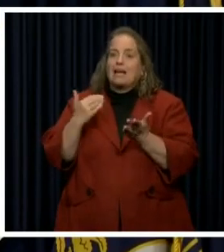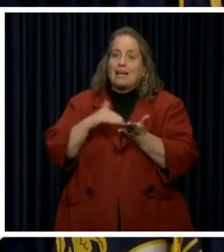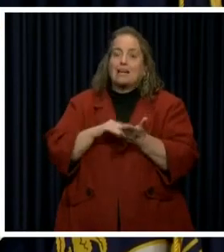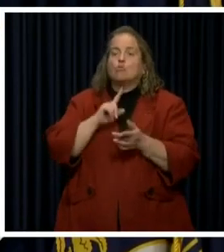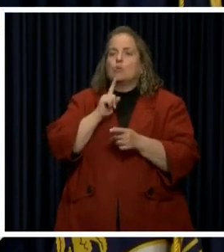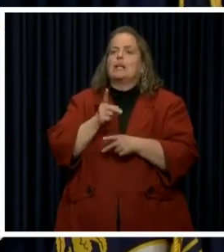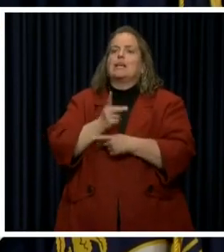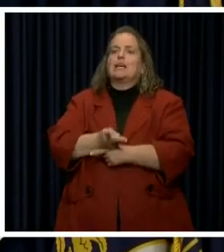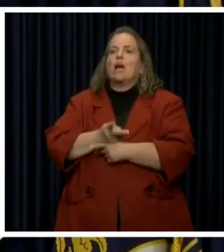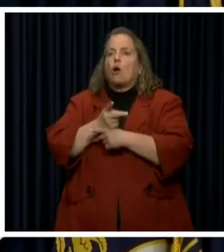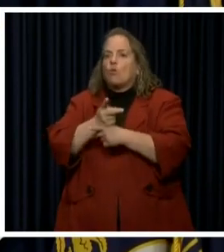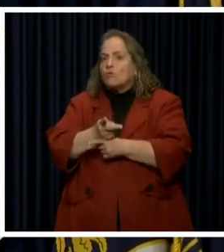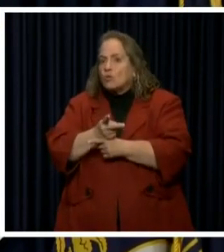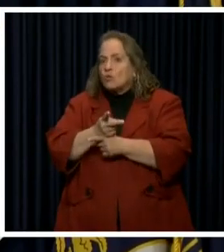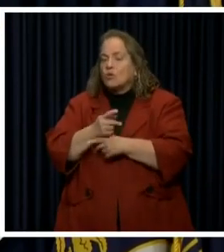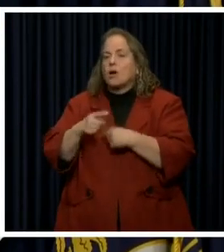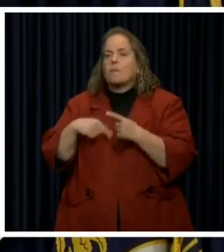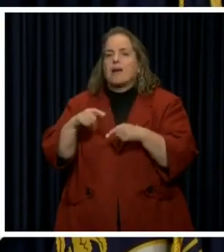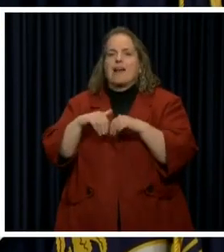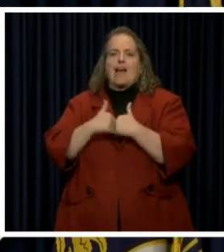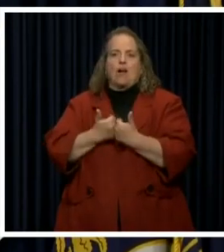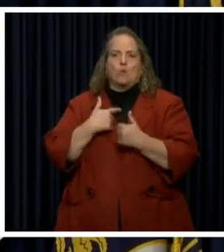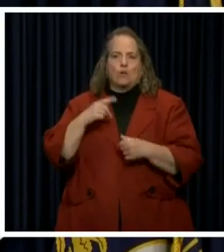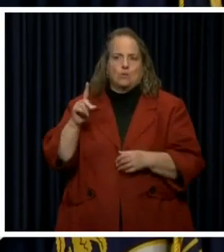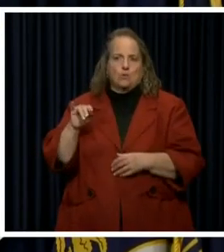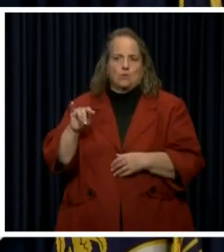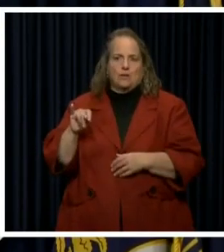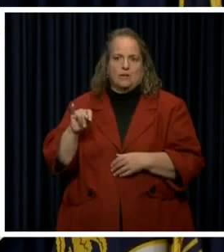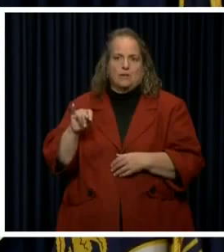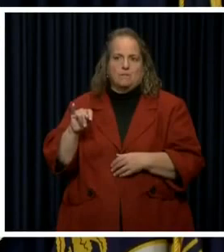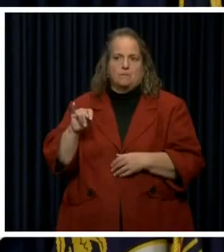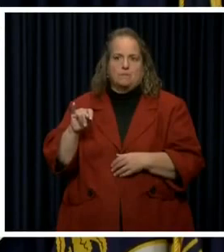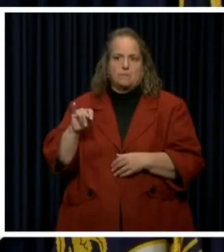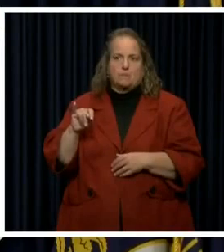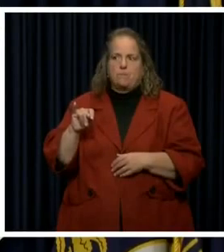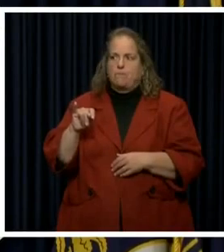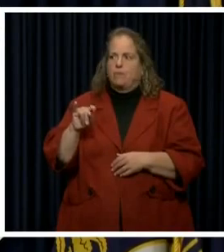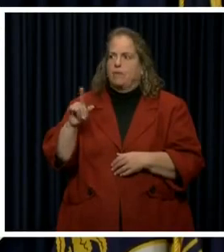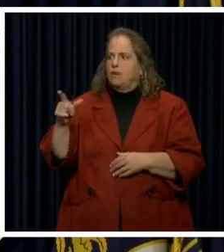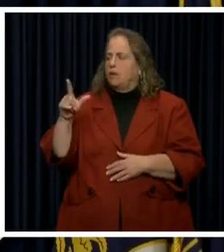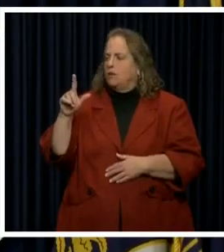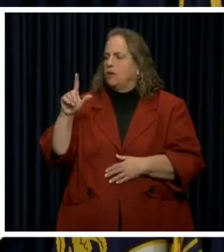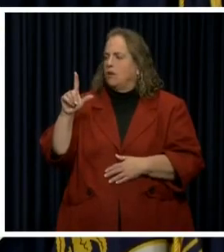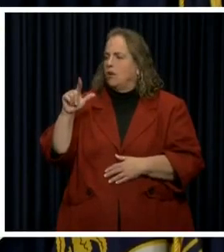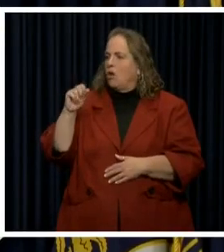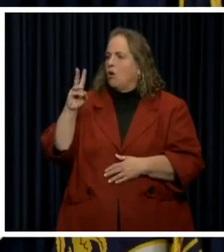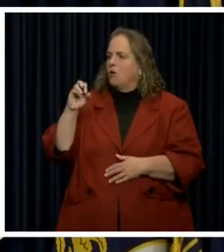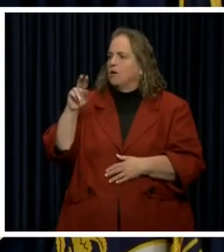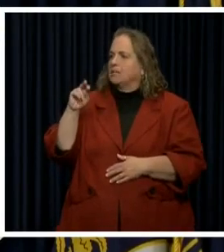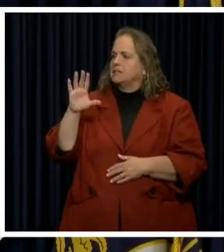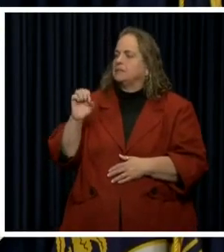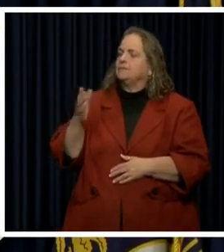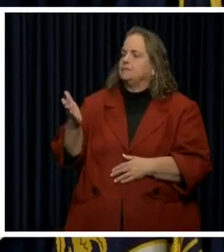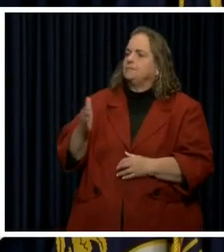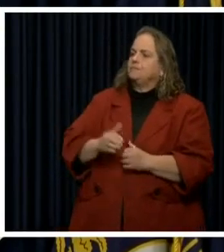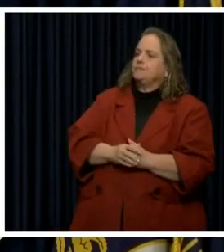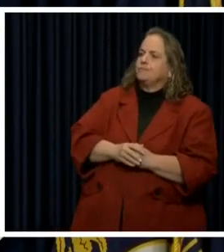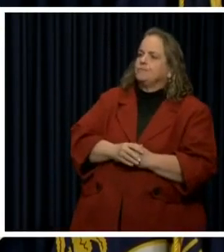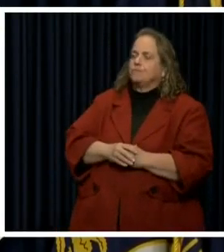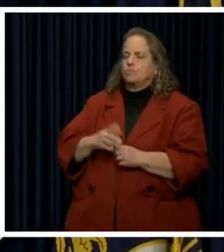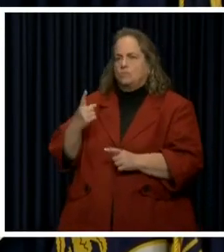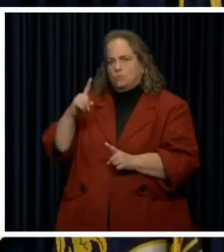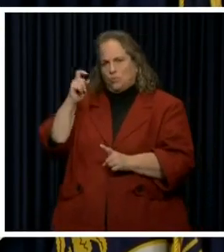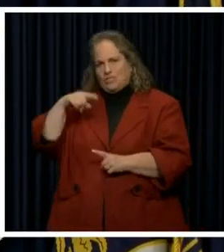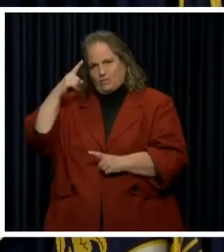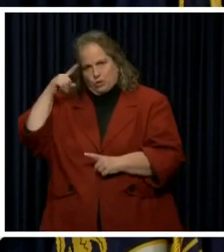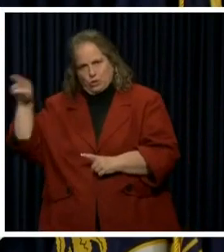careful about how we do it. Lawrence? Yeah. Question for you and one for Dr.